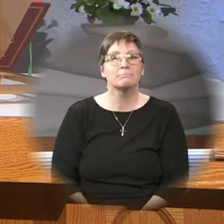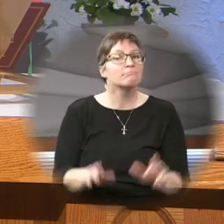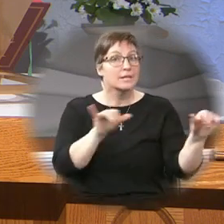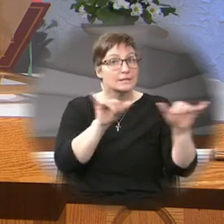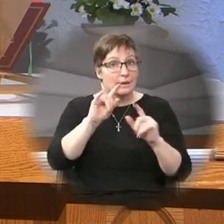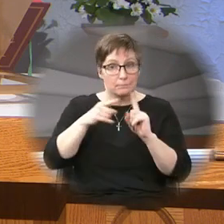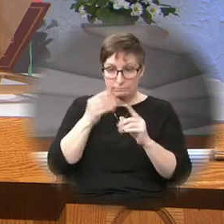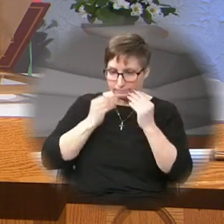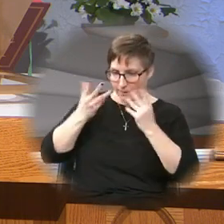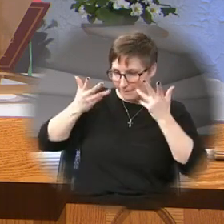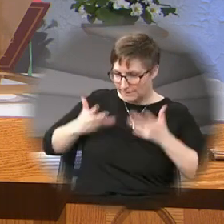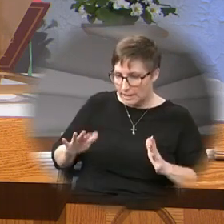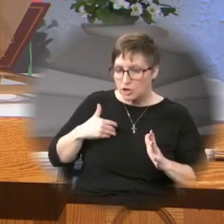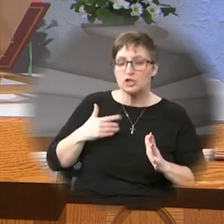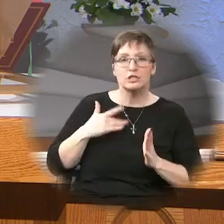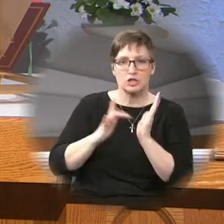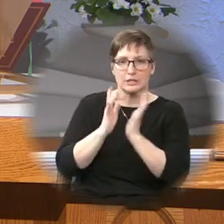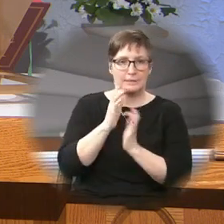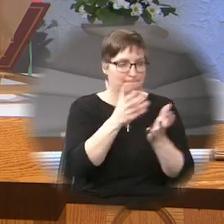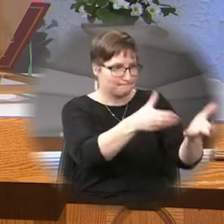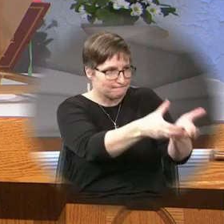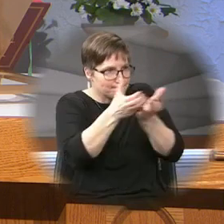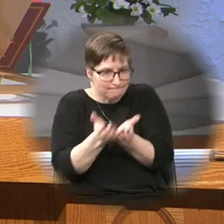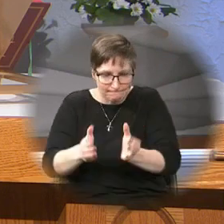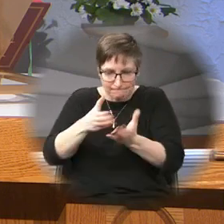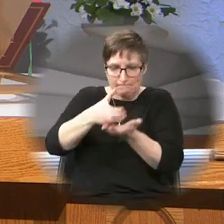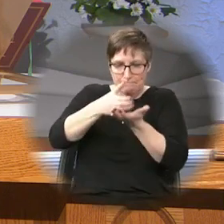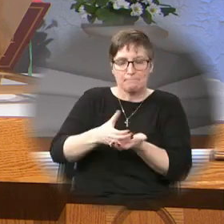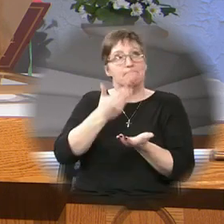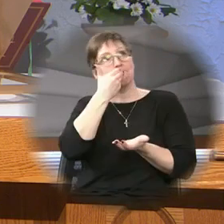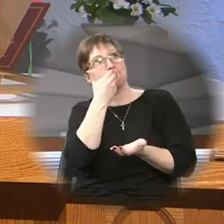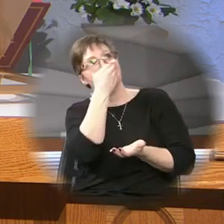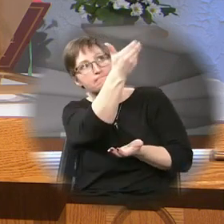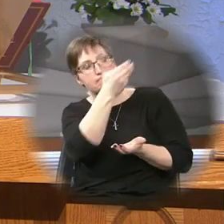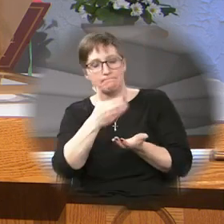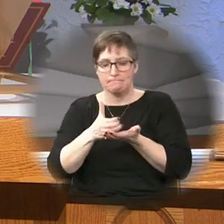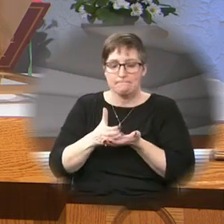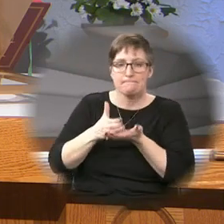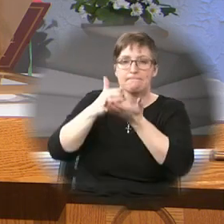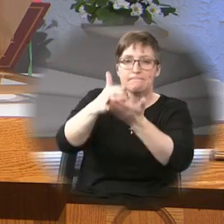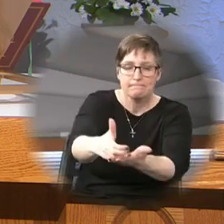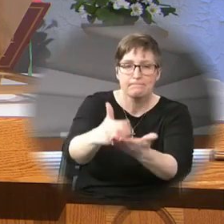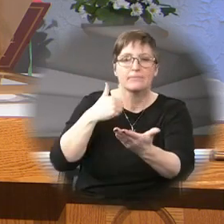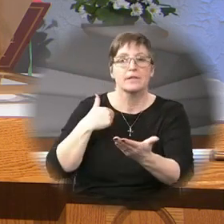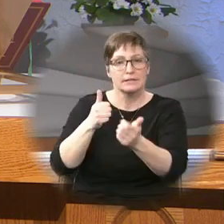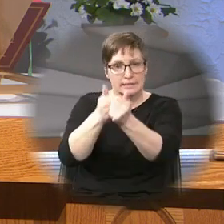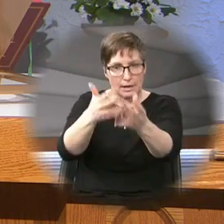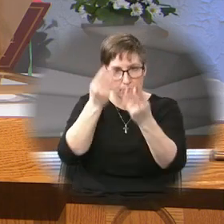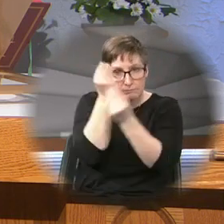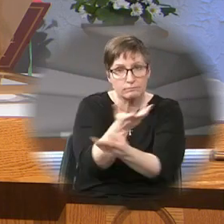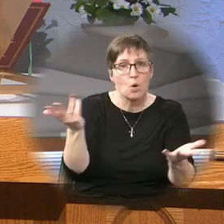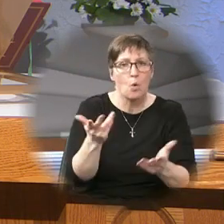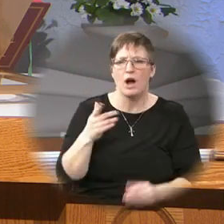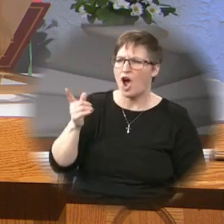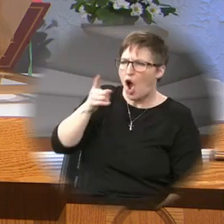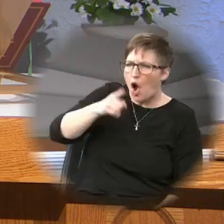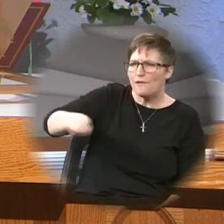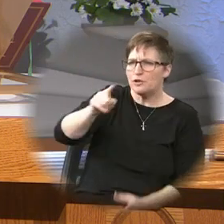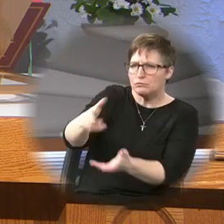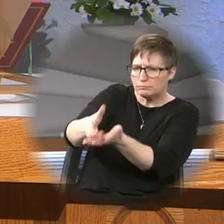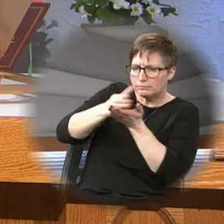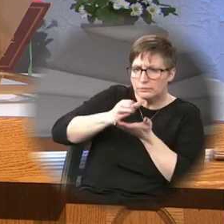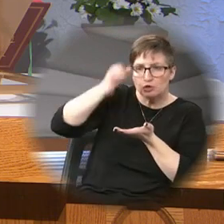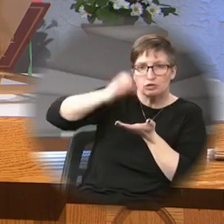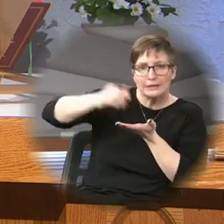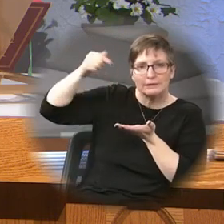In a similar way, when supper was ended, he took the chalice, and once more giving thanks, he gave it to his disciples, saying, "Take this, all of you, and drink